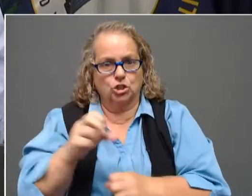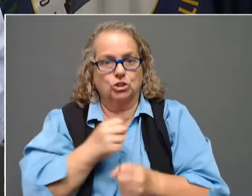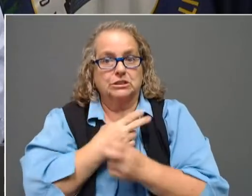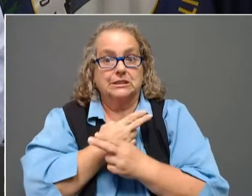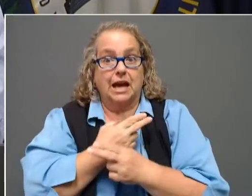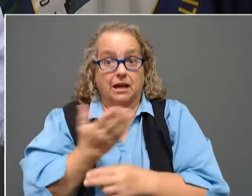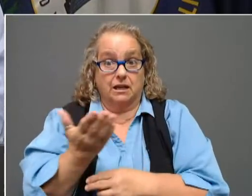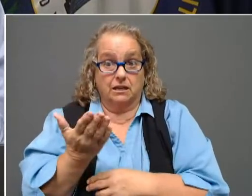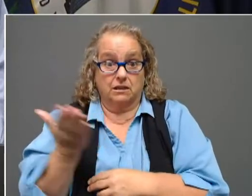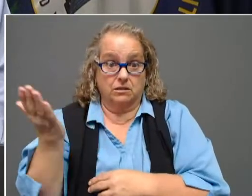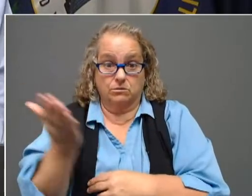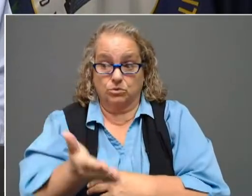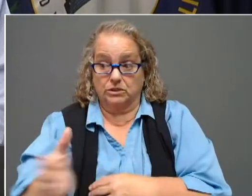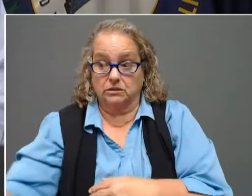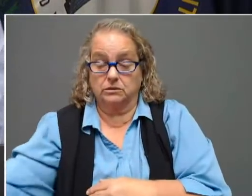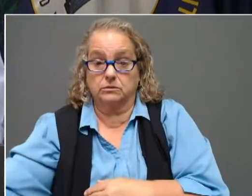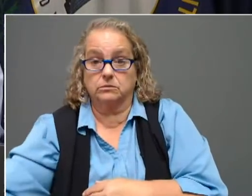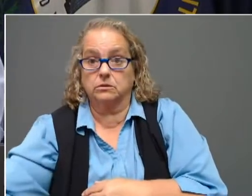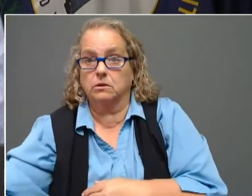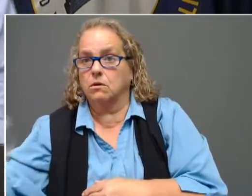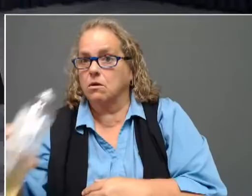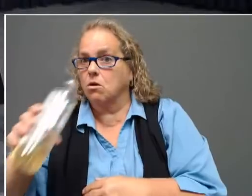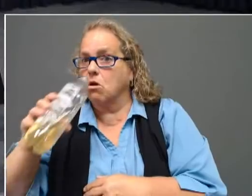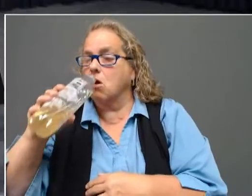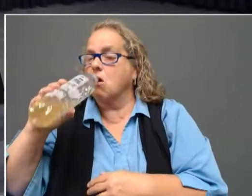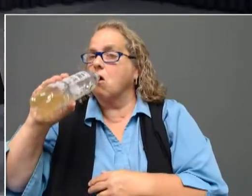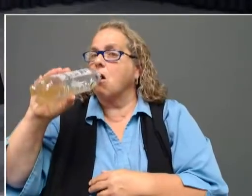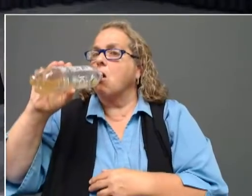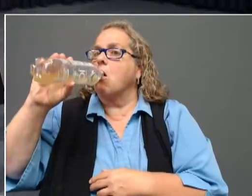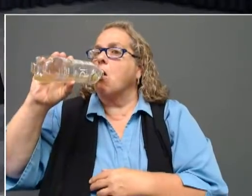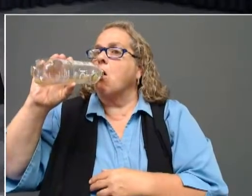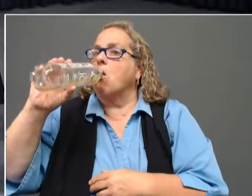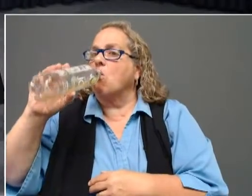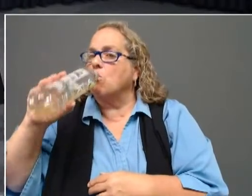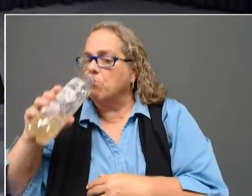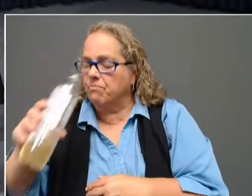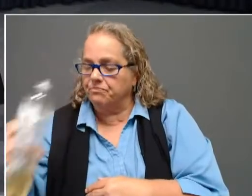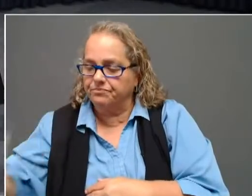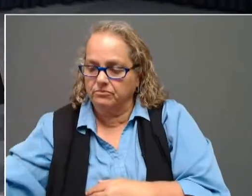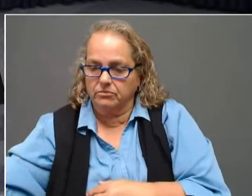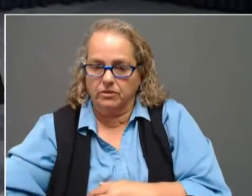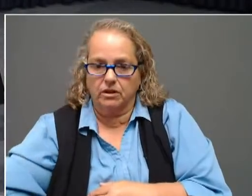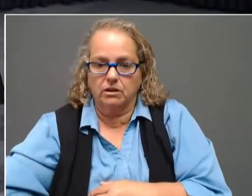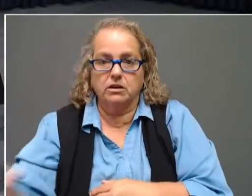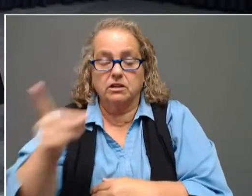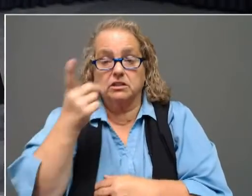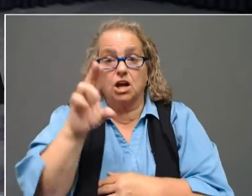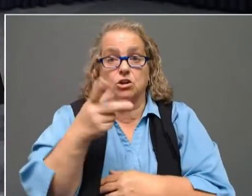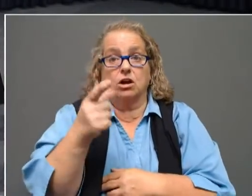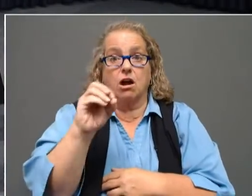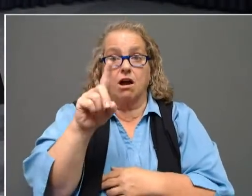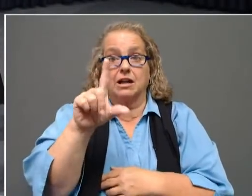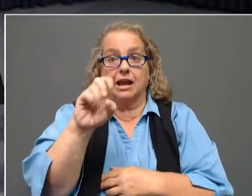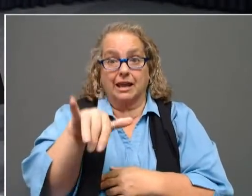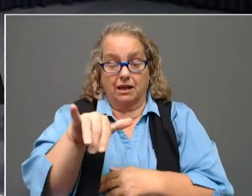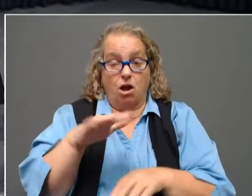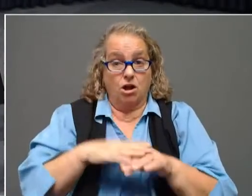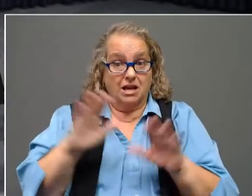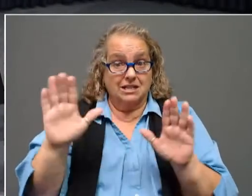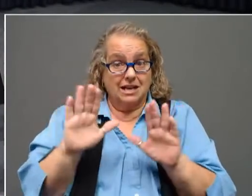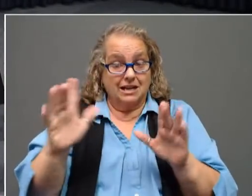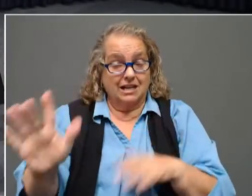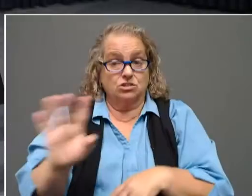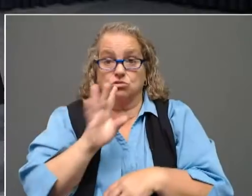back up. Dr. Gottlieb on the Sunday television talk shows mentioned the fact